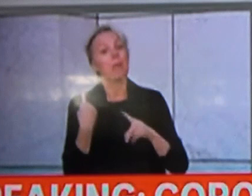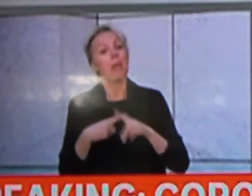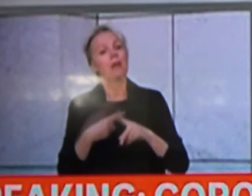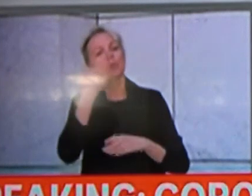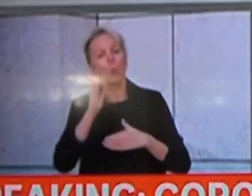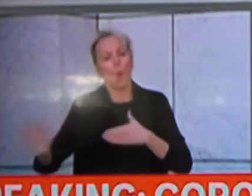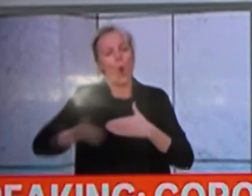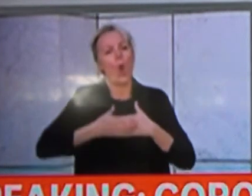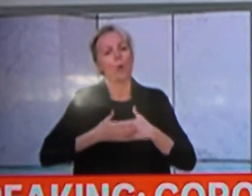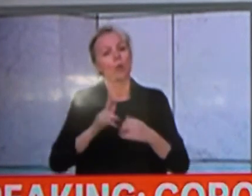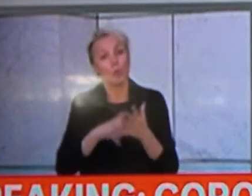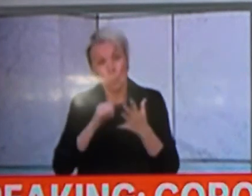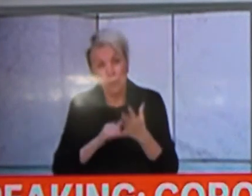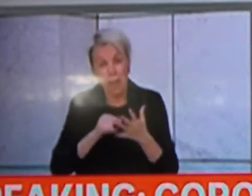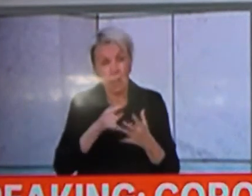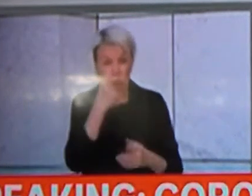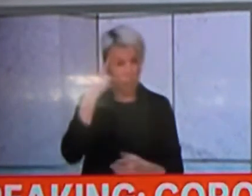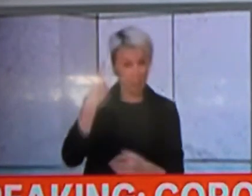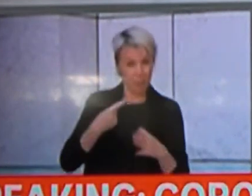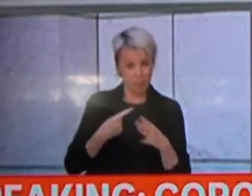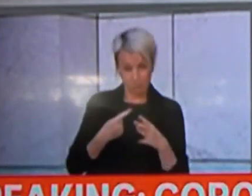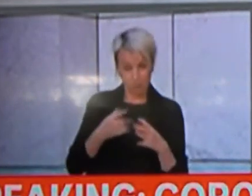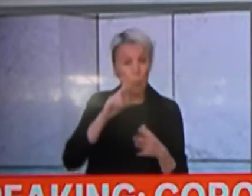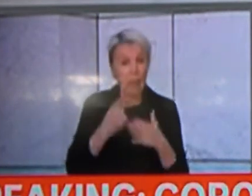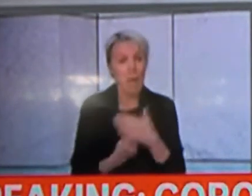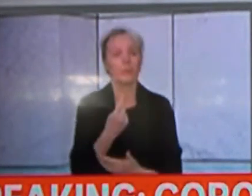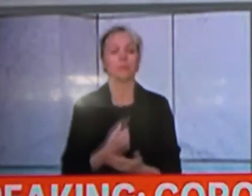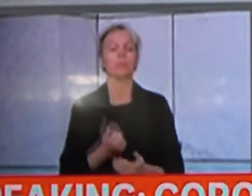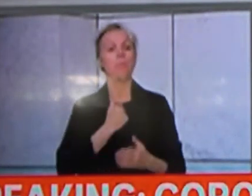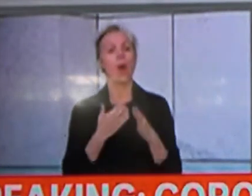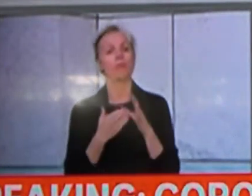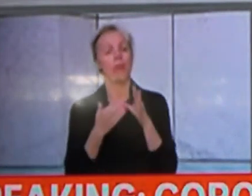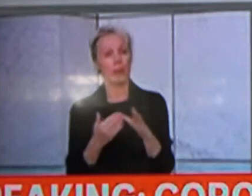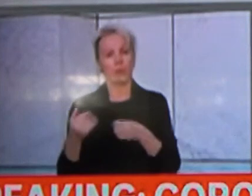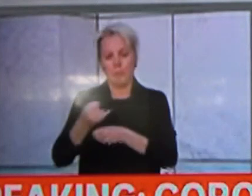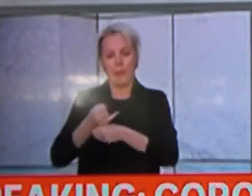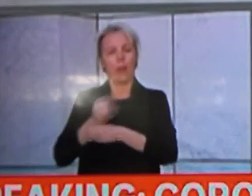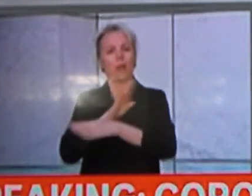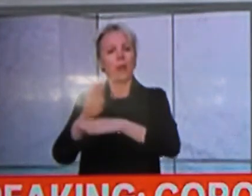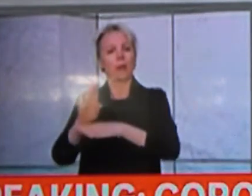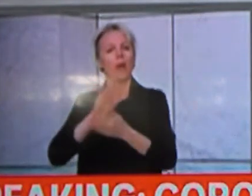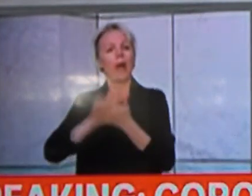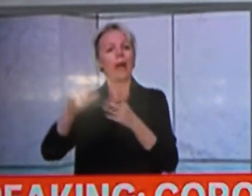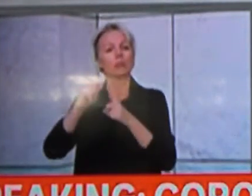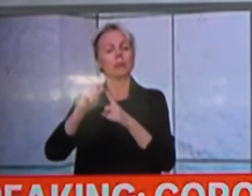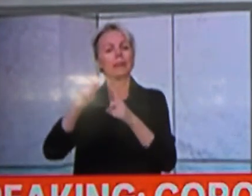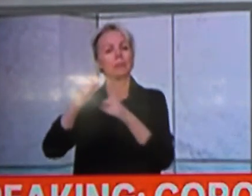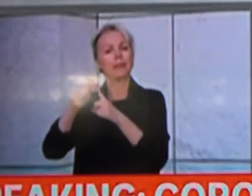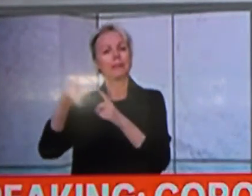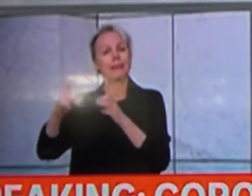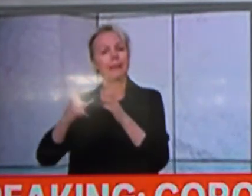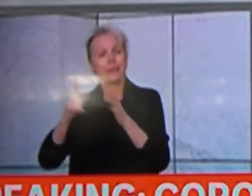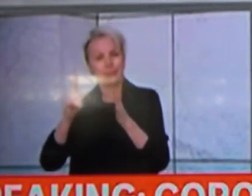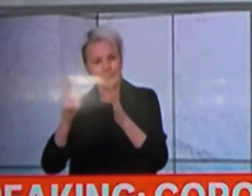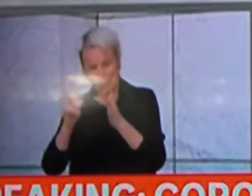Would you support that? What's your reaction to that? My reaction to that is the medical expert panel, the HPPC, is meeting this afternoon.